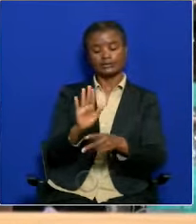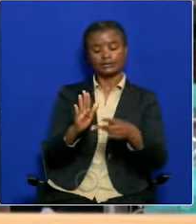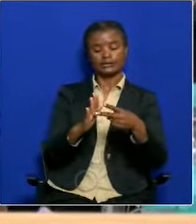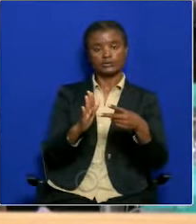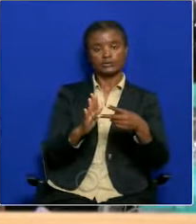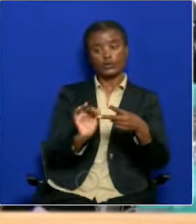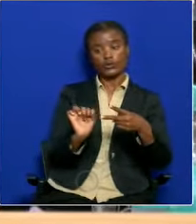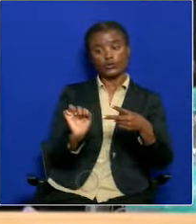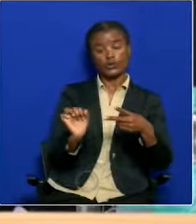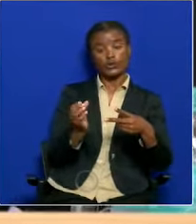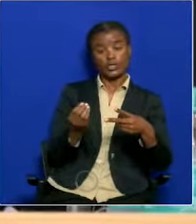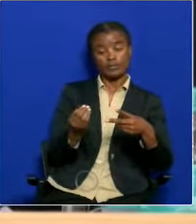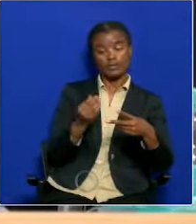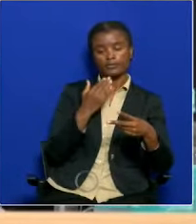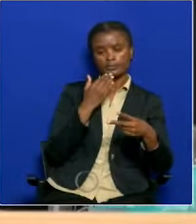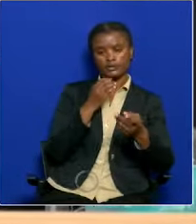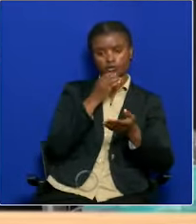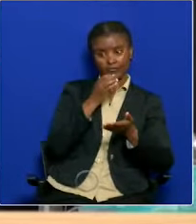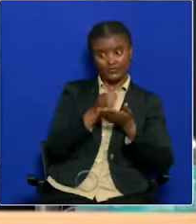confirm that that is indeed your number?